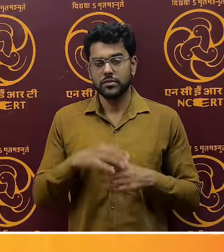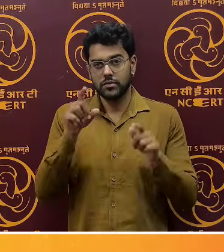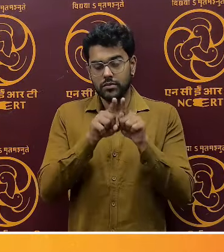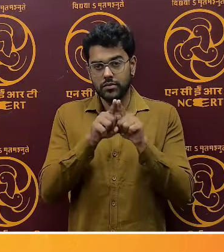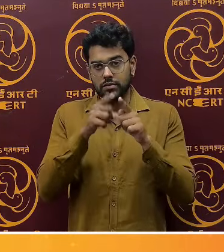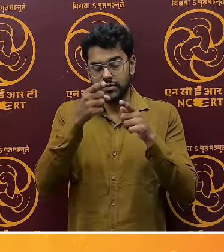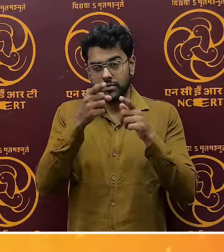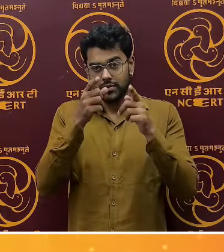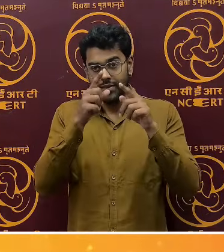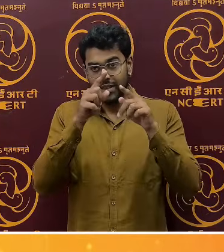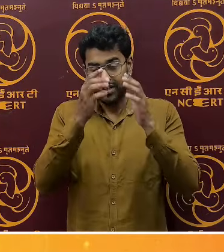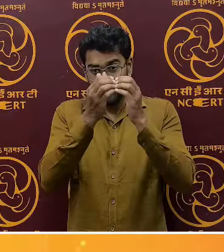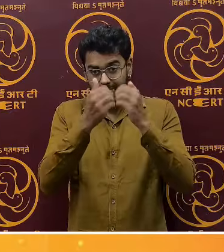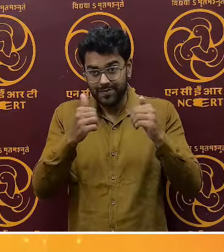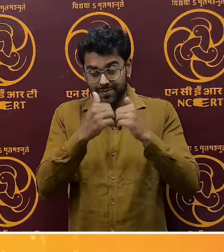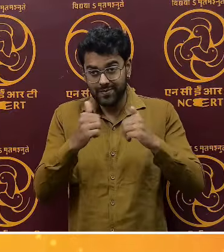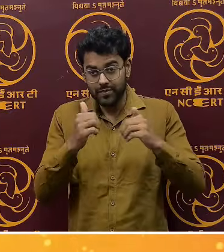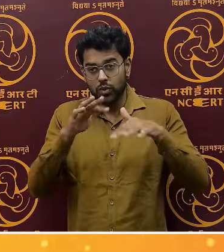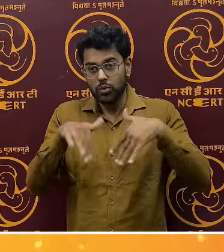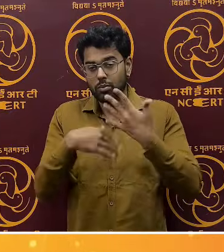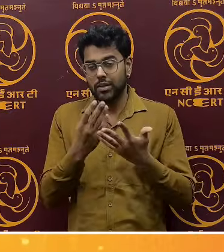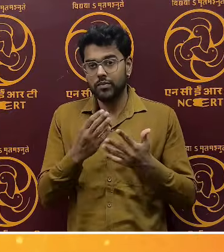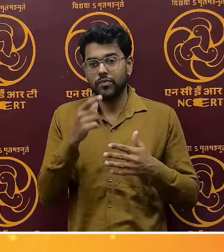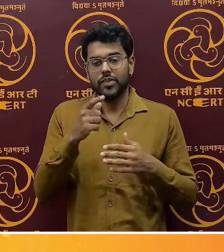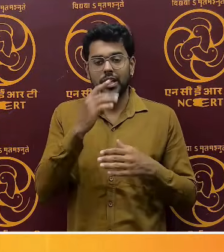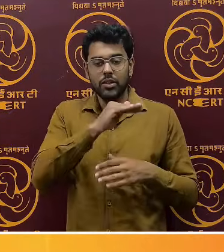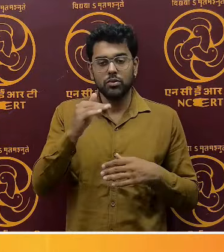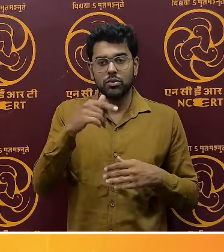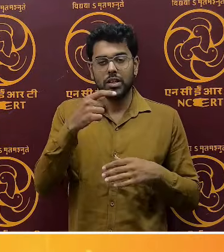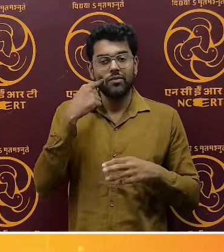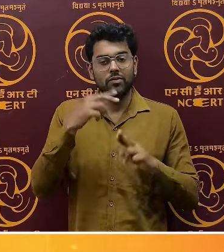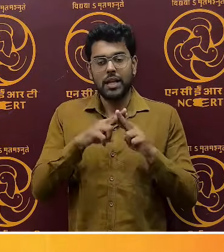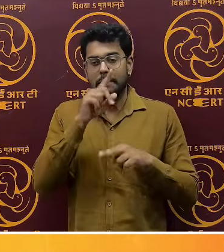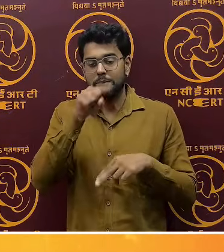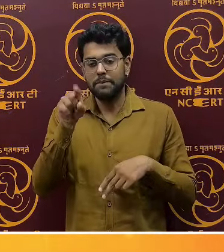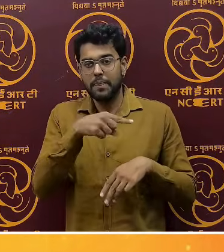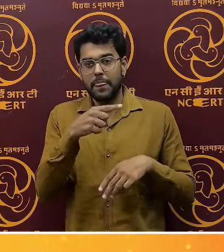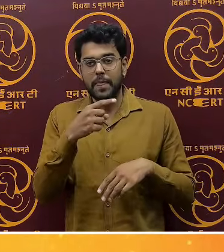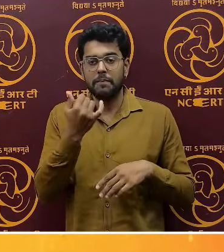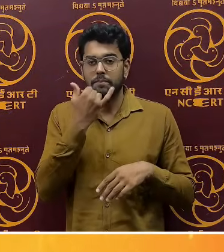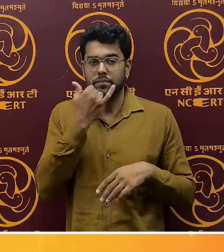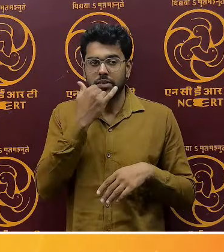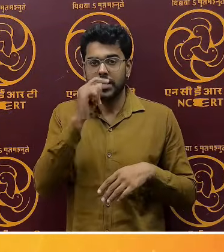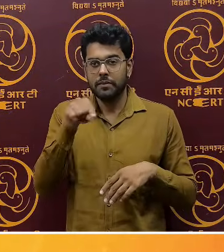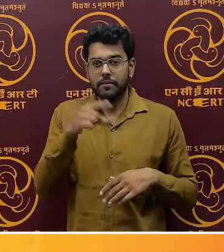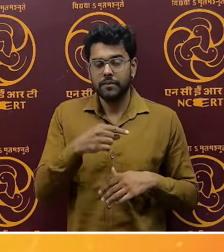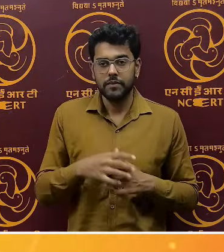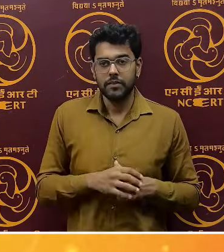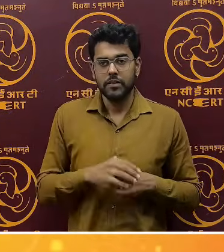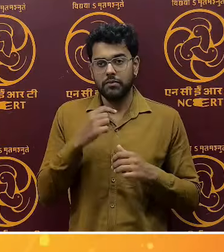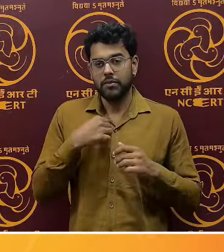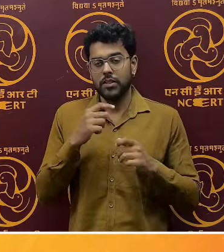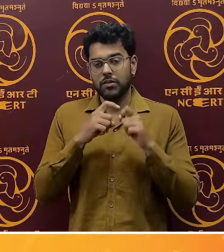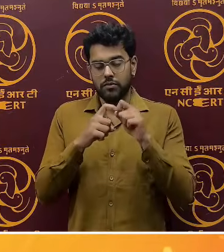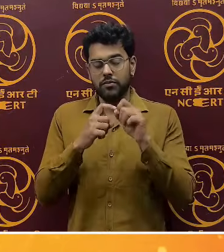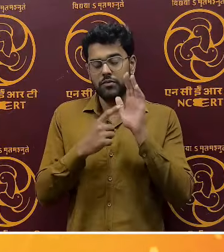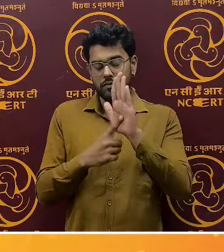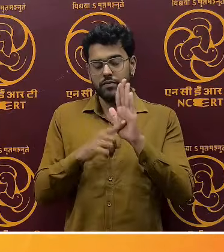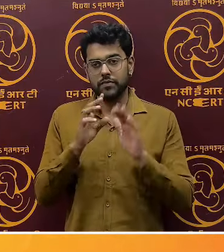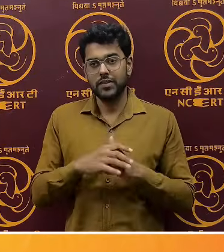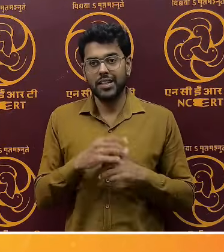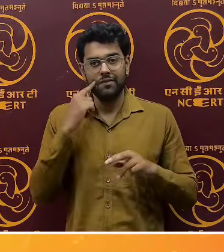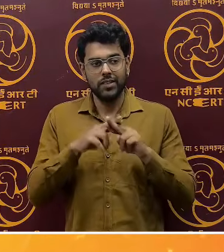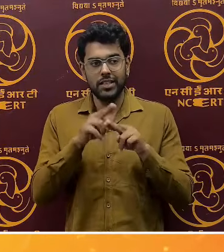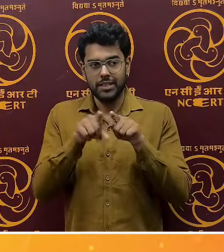then or suppose students give a wrong answer on this question. Okay, one question I will show you like this.